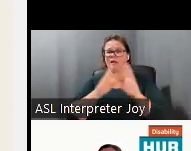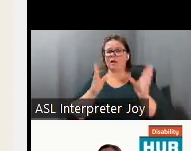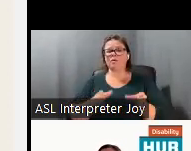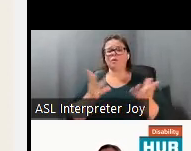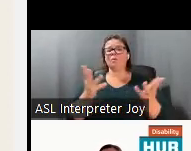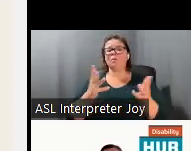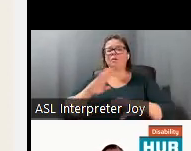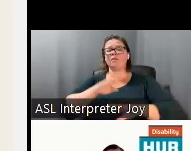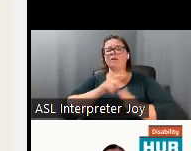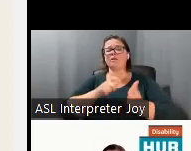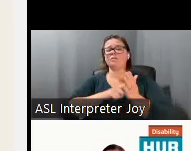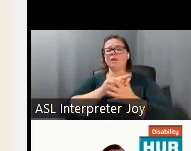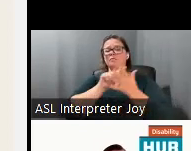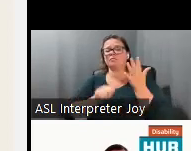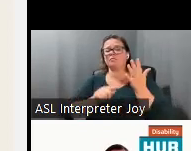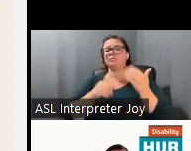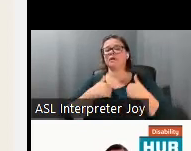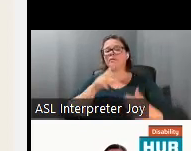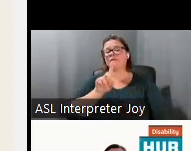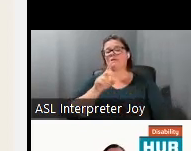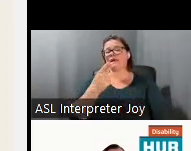criteria? Well, these are the DHS, or the